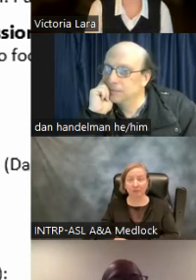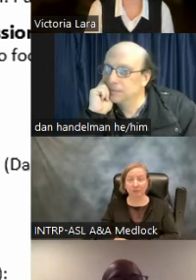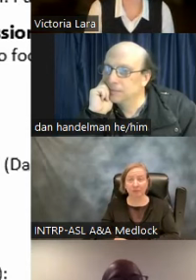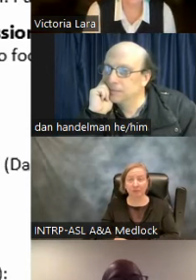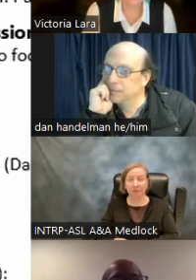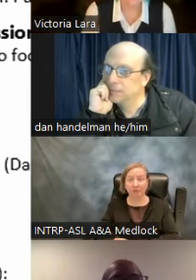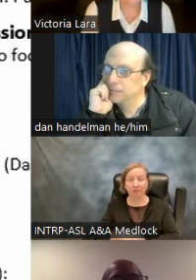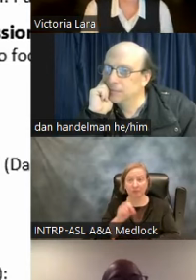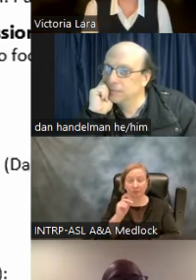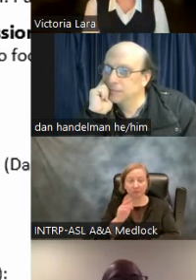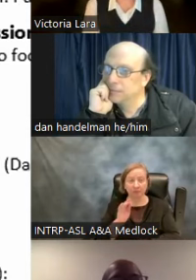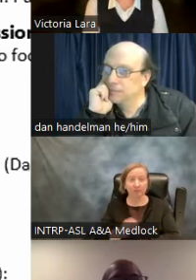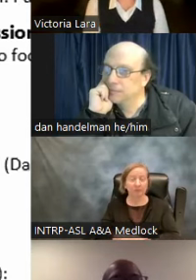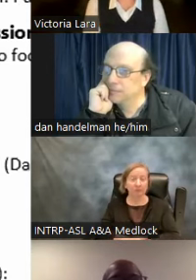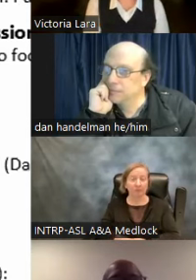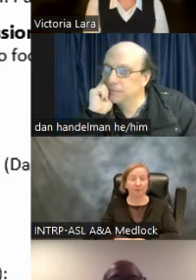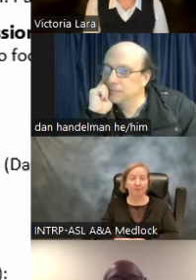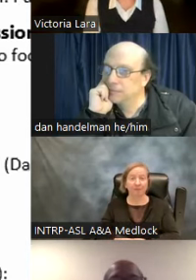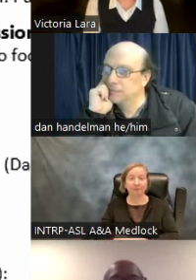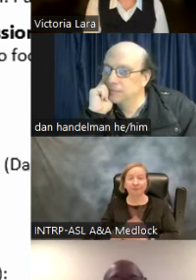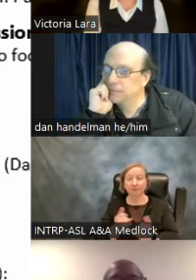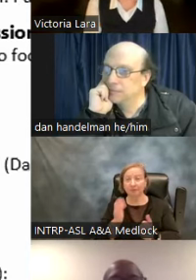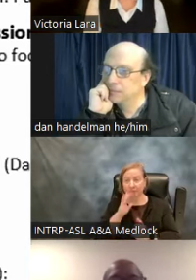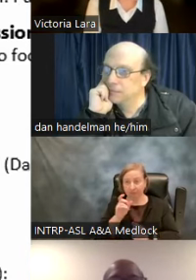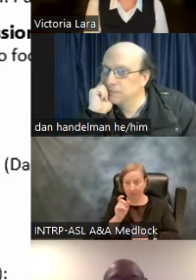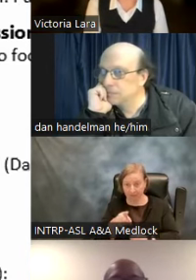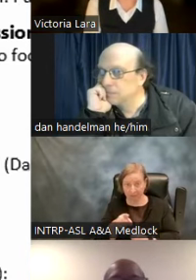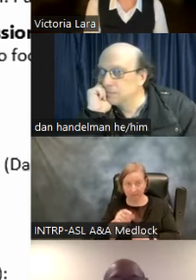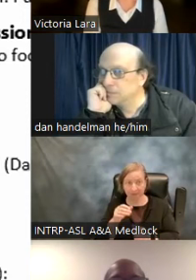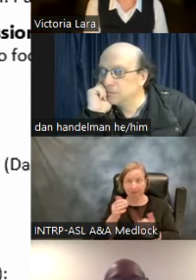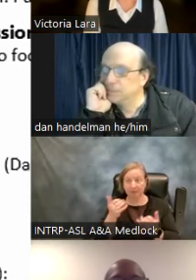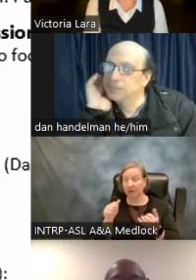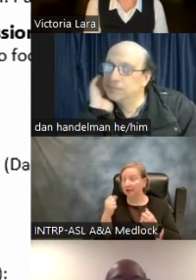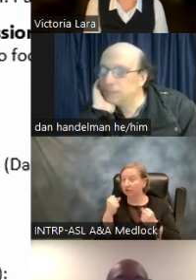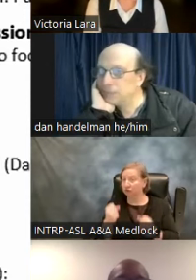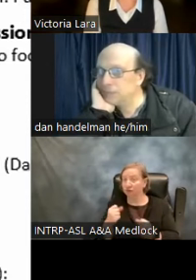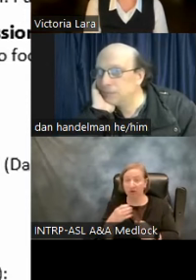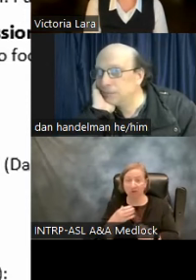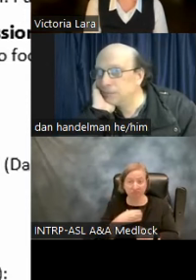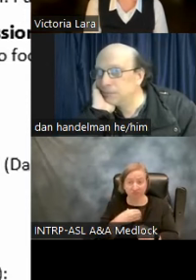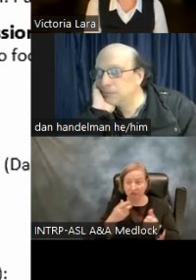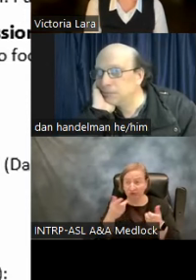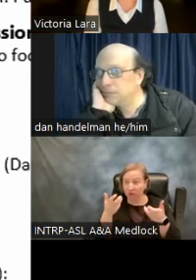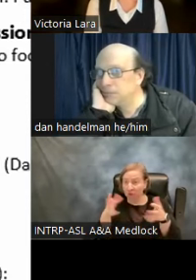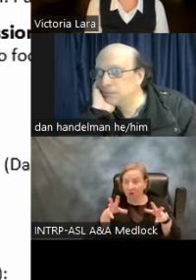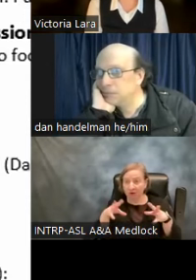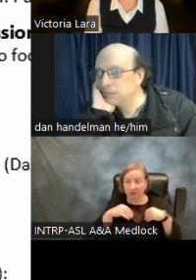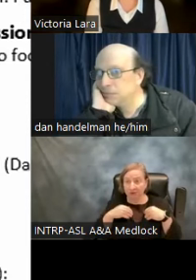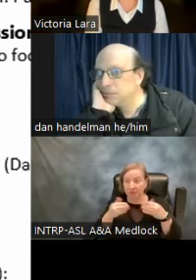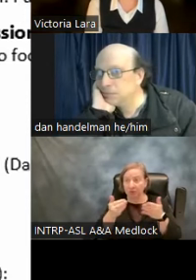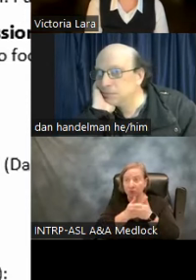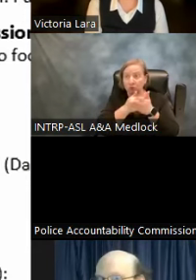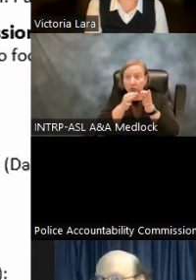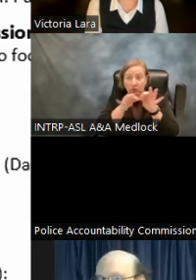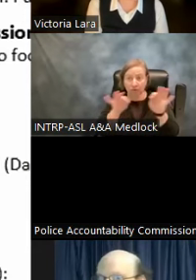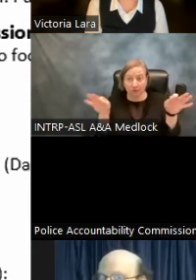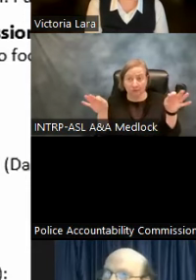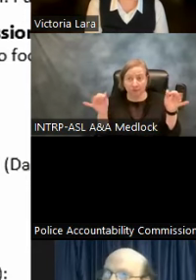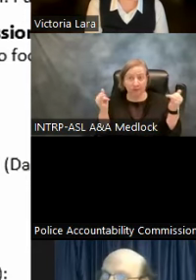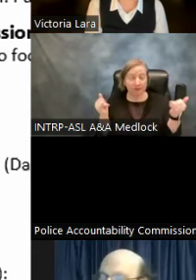Okay. Let me ask the question then. Is there a strong opposition to changing from what it